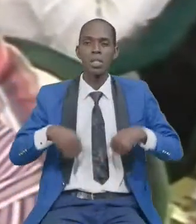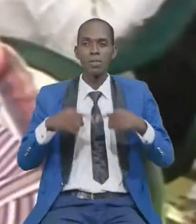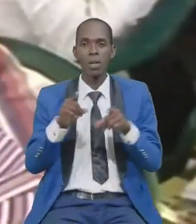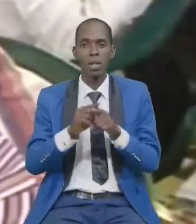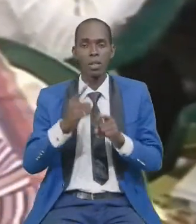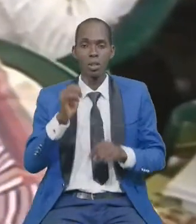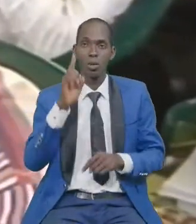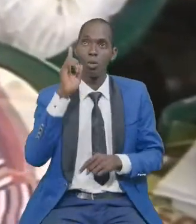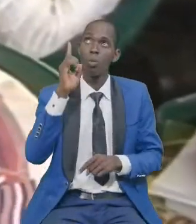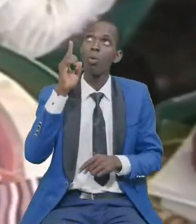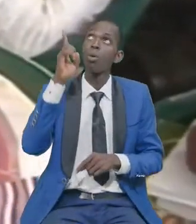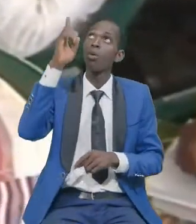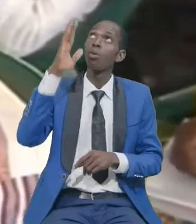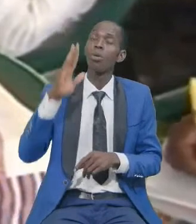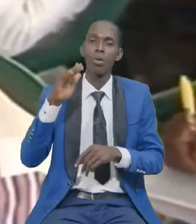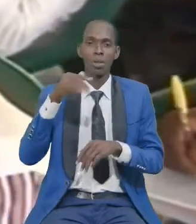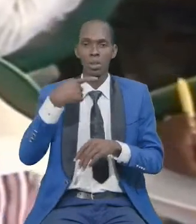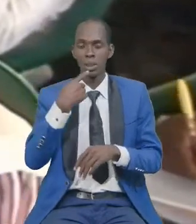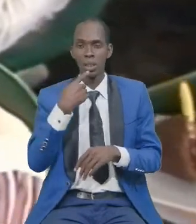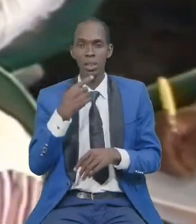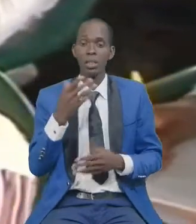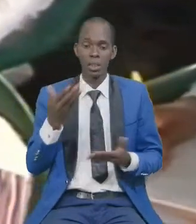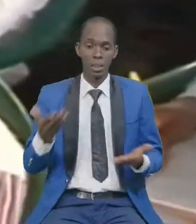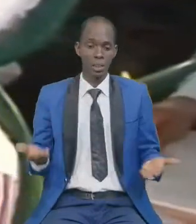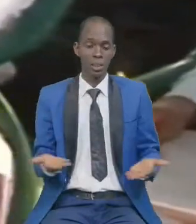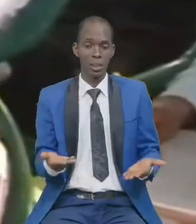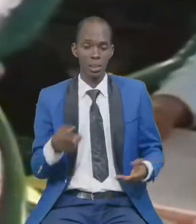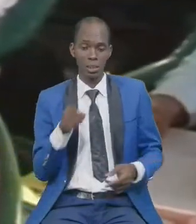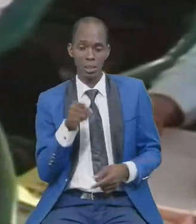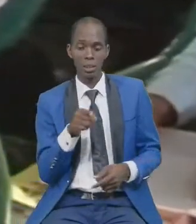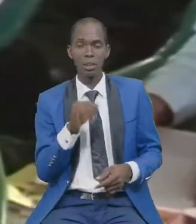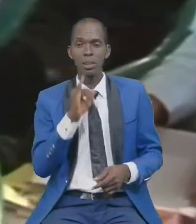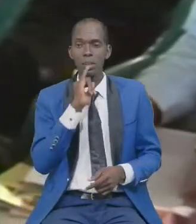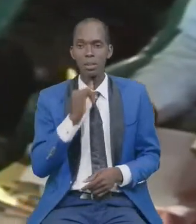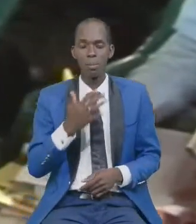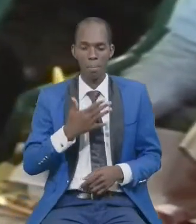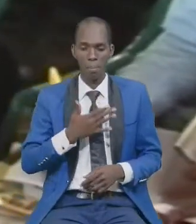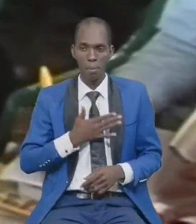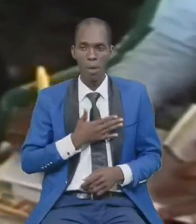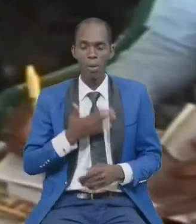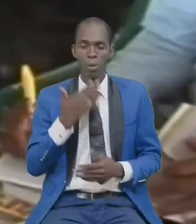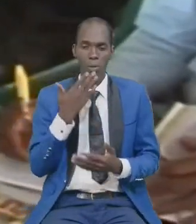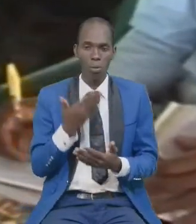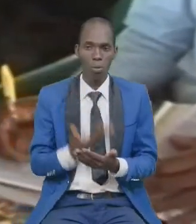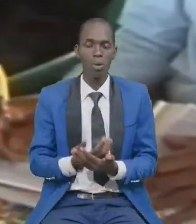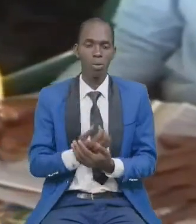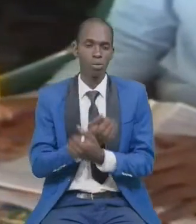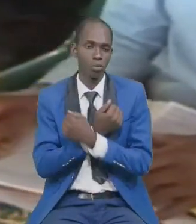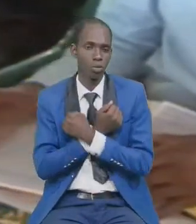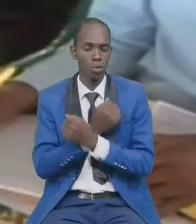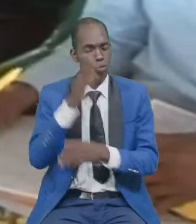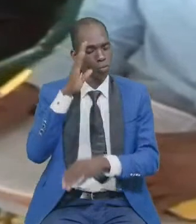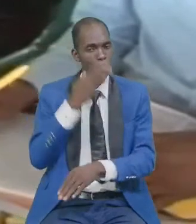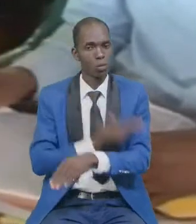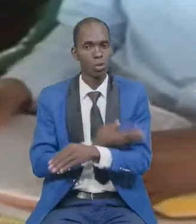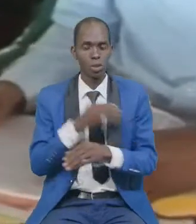said, "Here is my beloved Son, in whom I am well